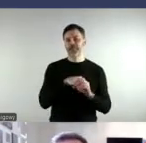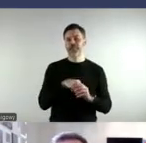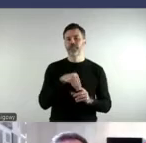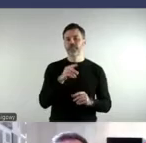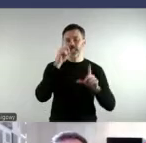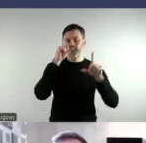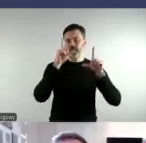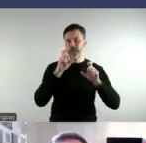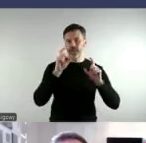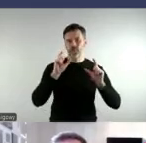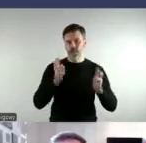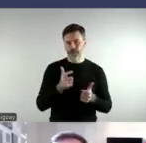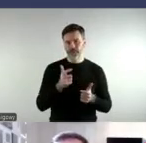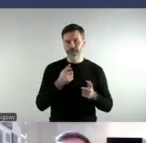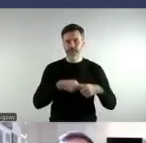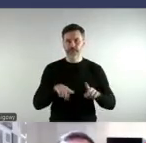example, the